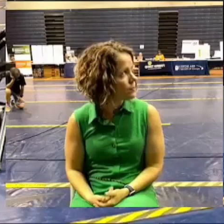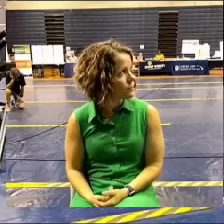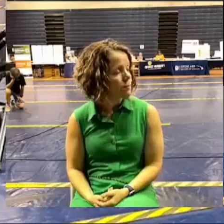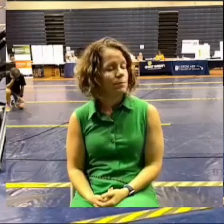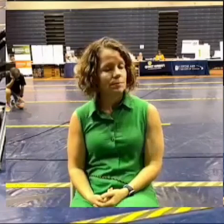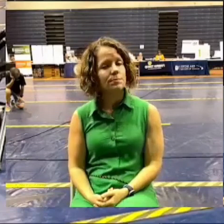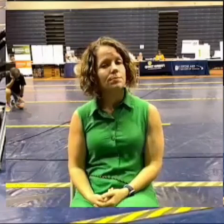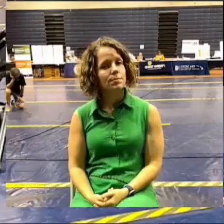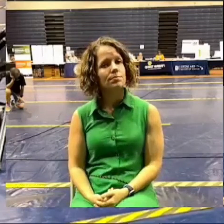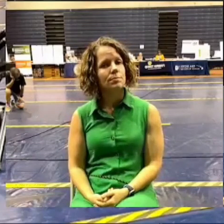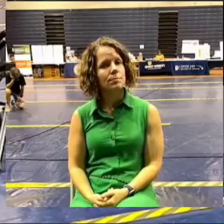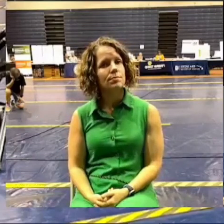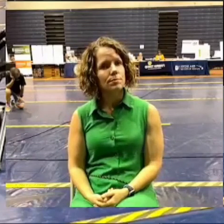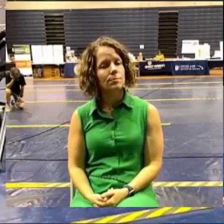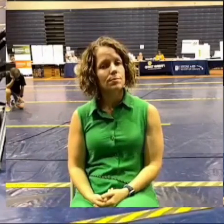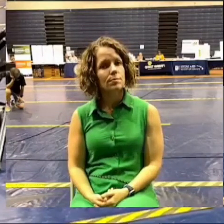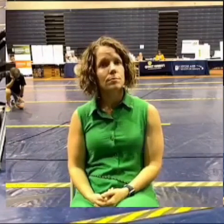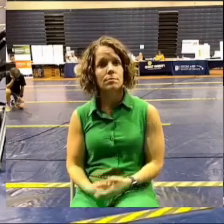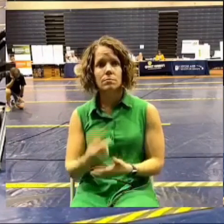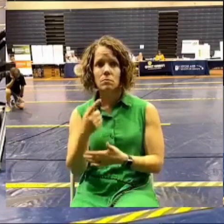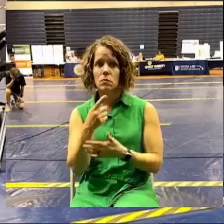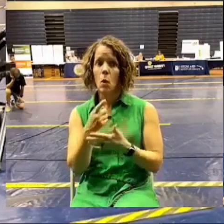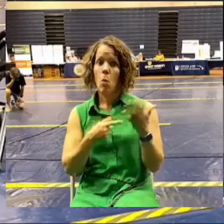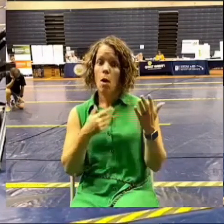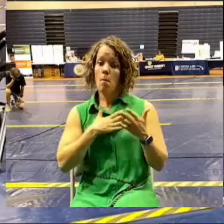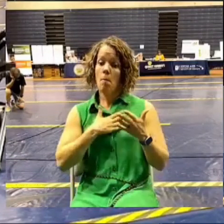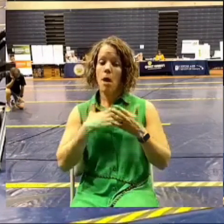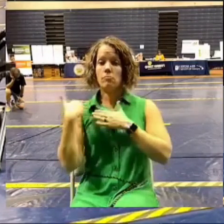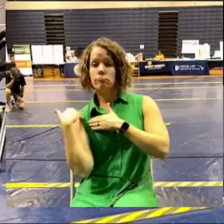biggest thing on everybody's mind, housing.